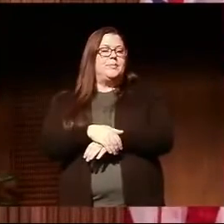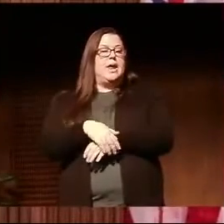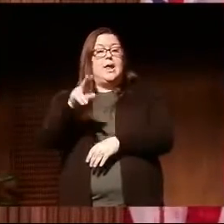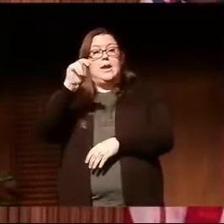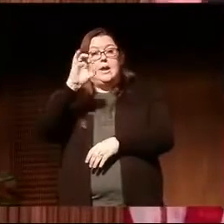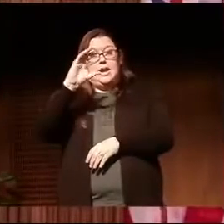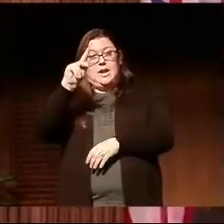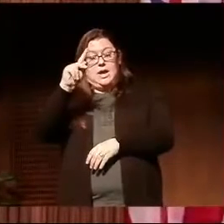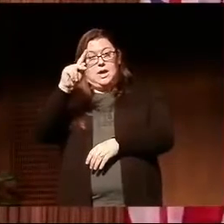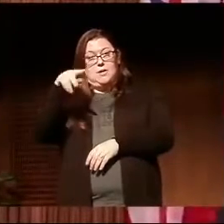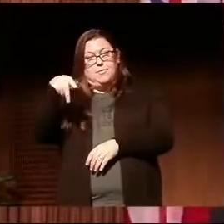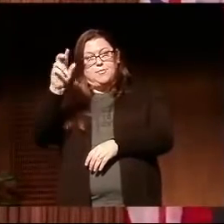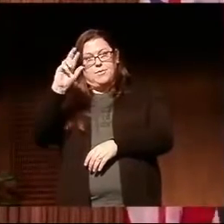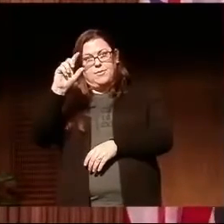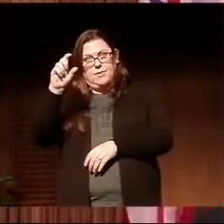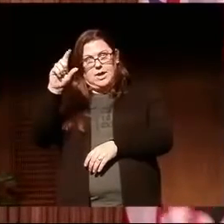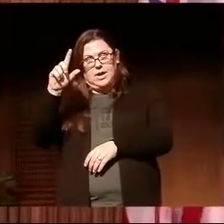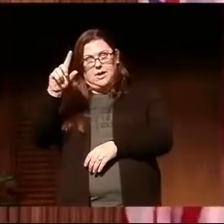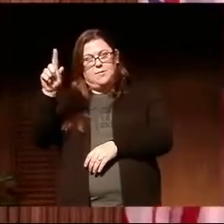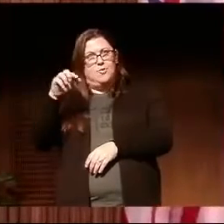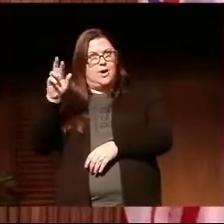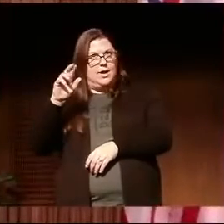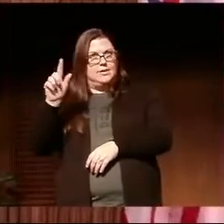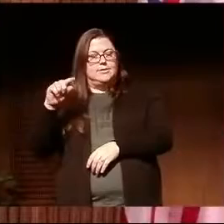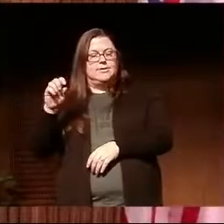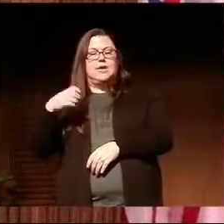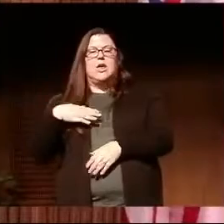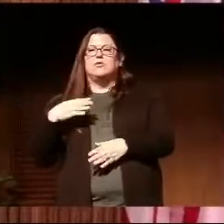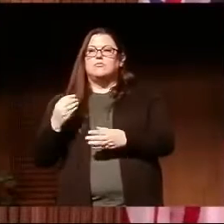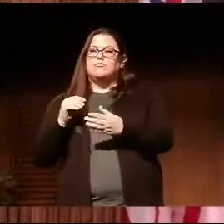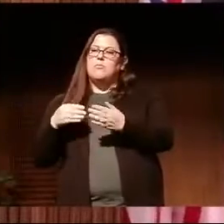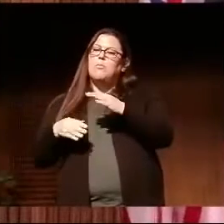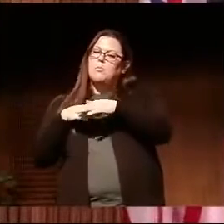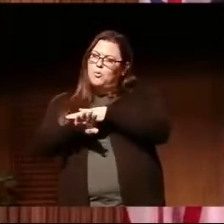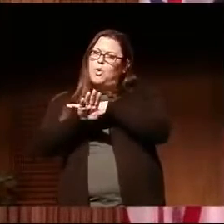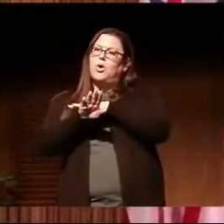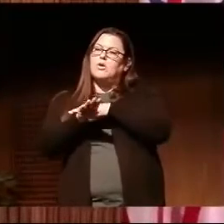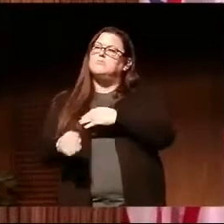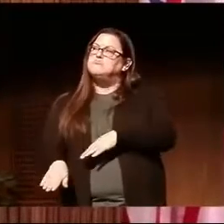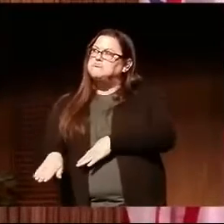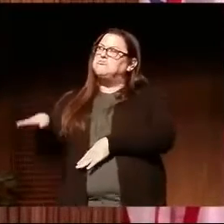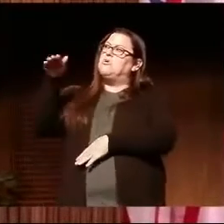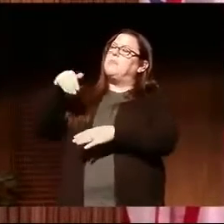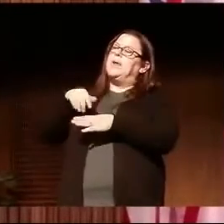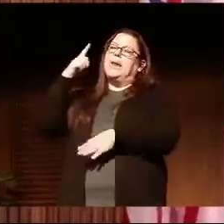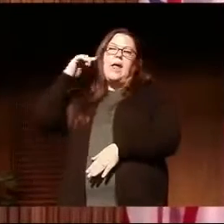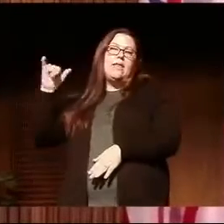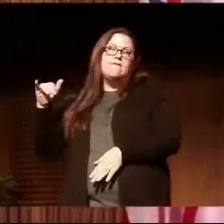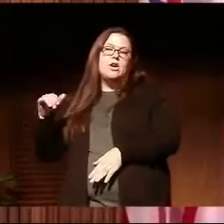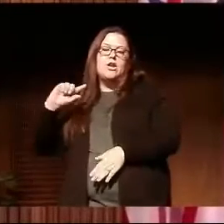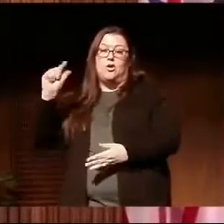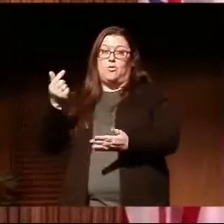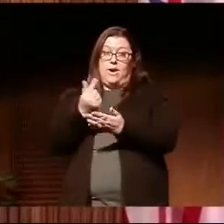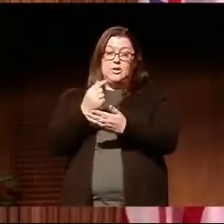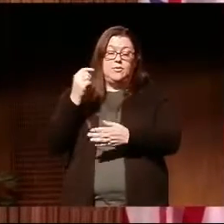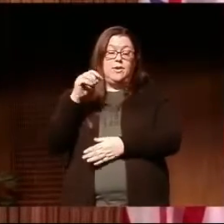Nick Perez was born and raised in California, and he's an alumni of here at SIBI from